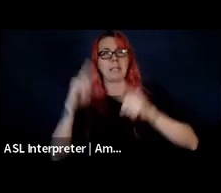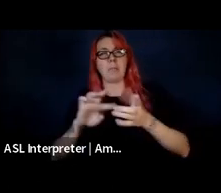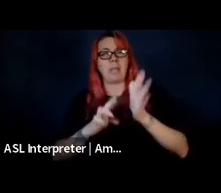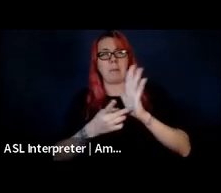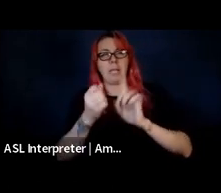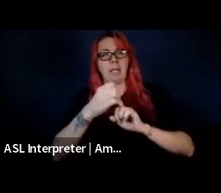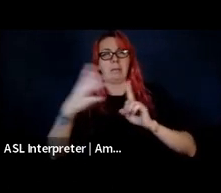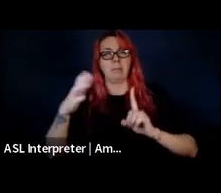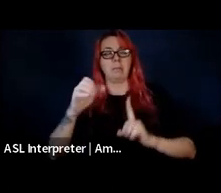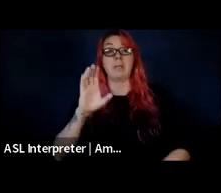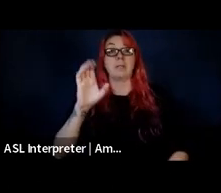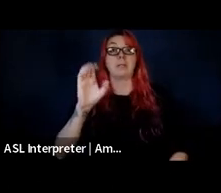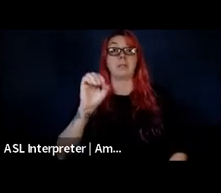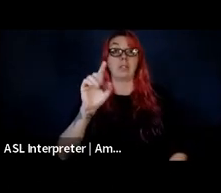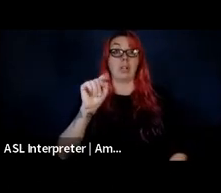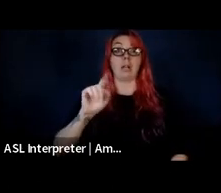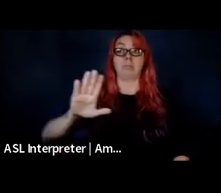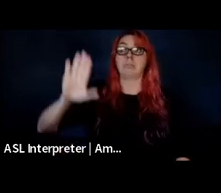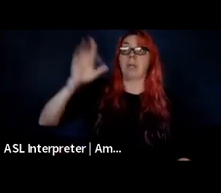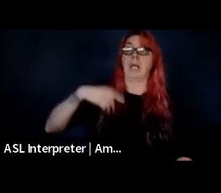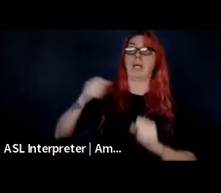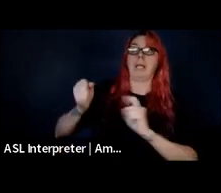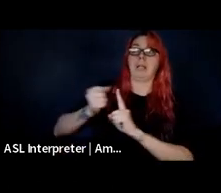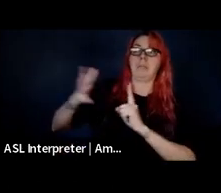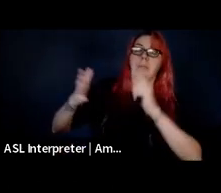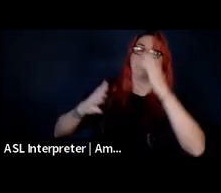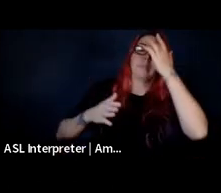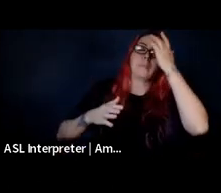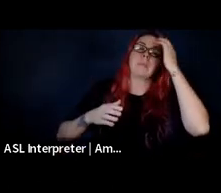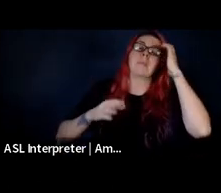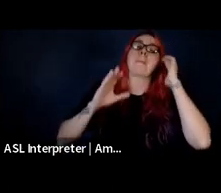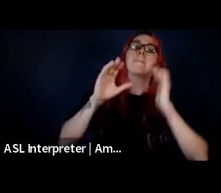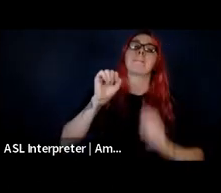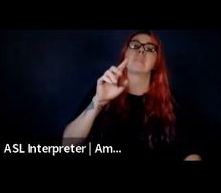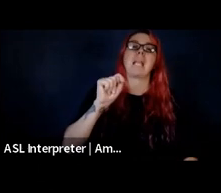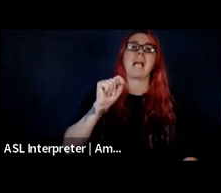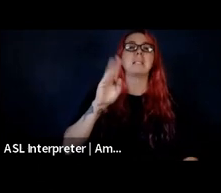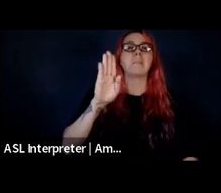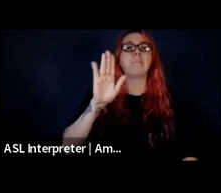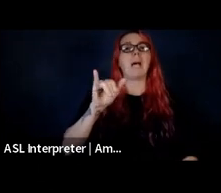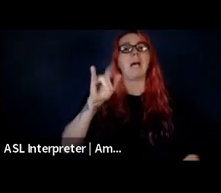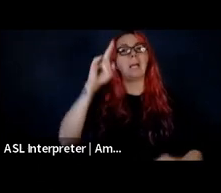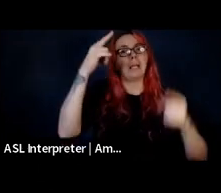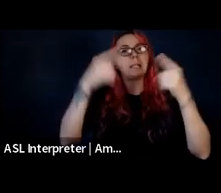talk about that a little bit. It's Scott here. So casting by consent is a new